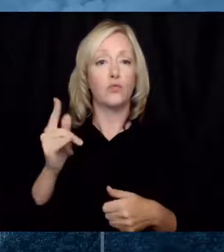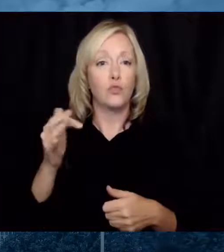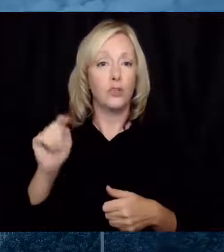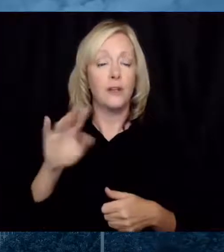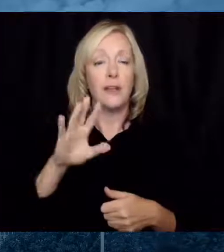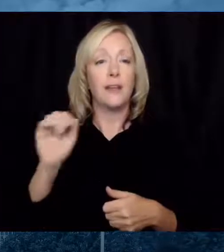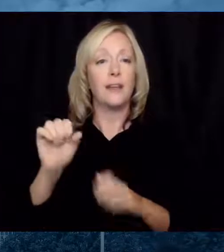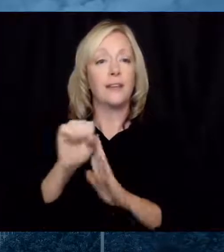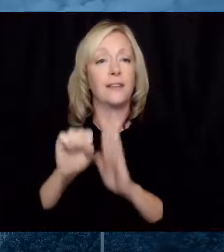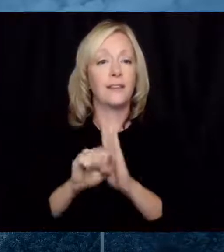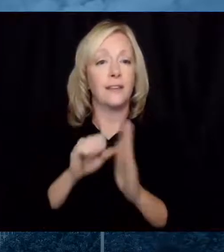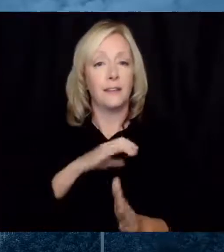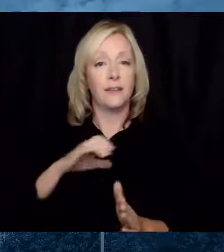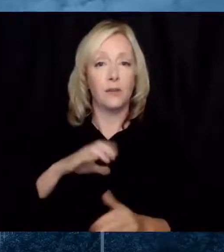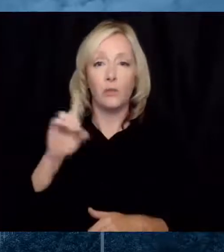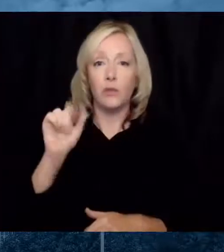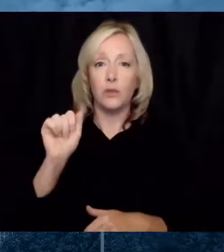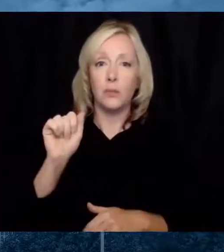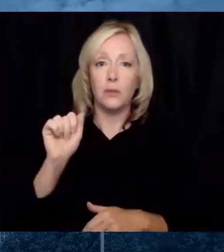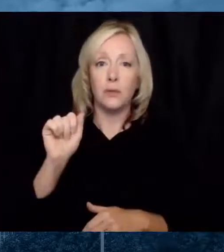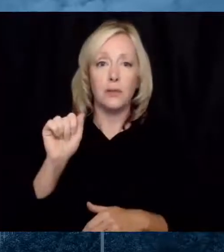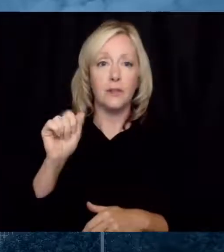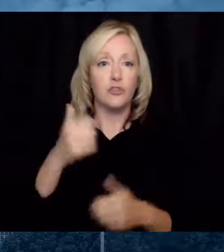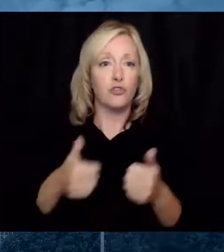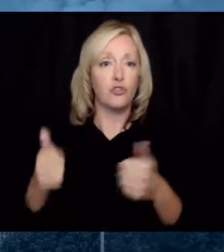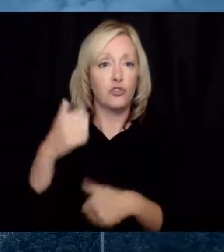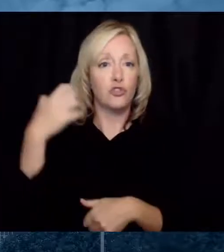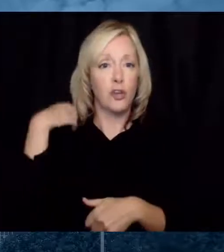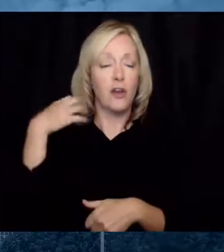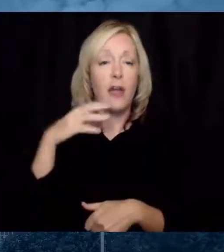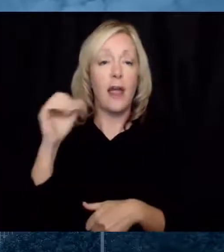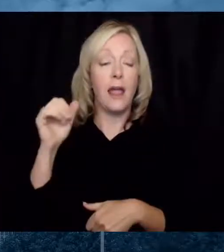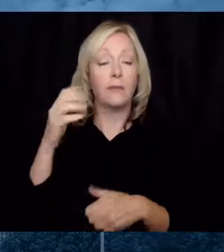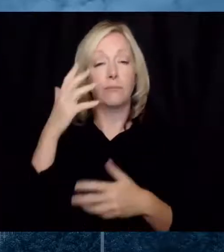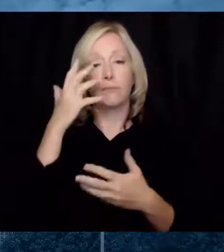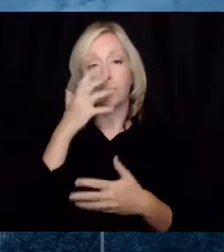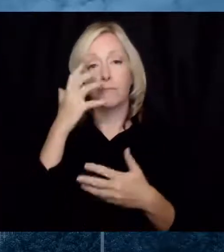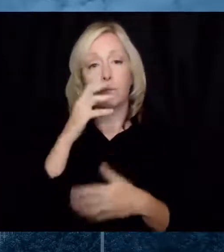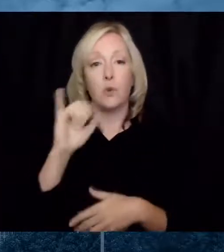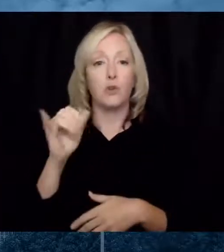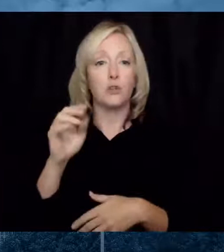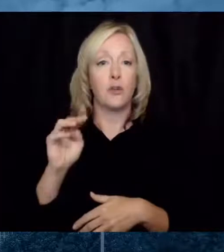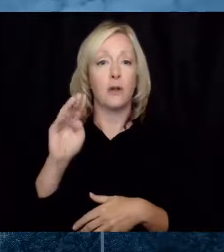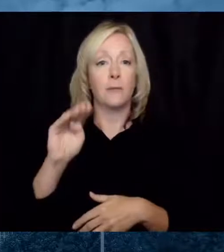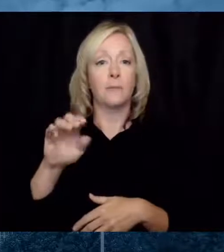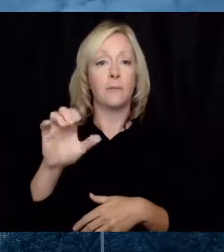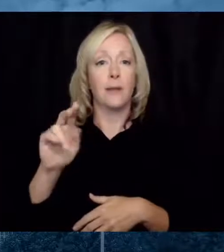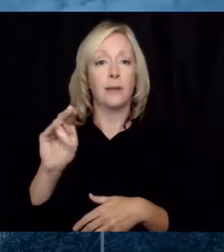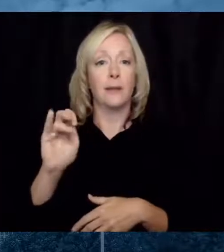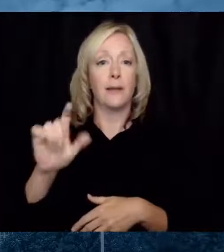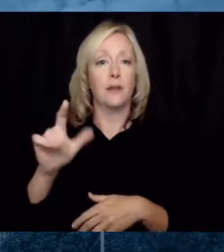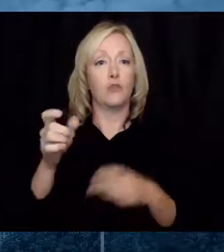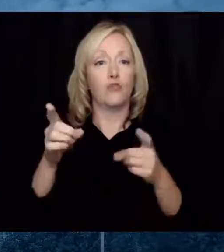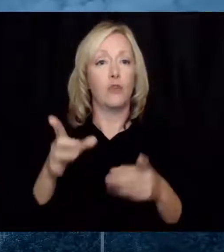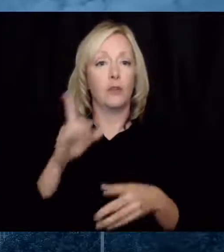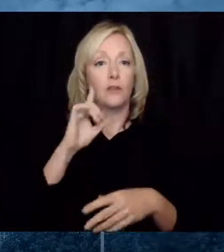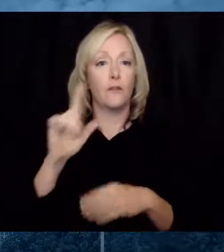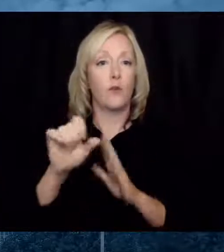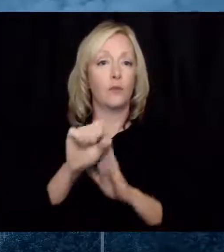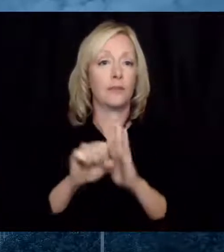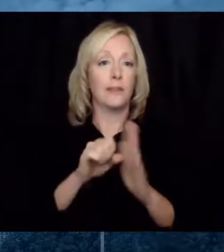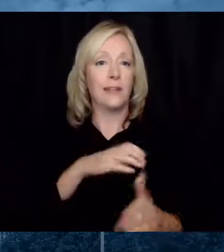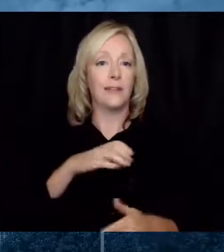Chair, and then the ubiquitous John McNeil with the State Council for People with Disabilities, the director there, Representative